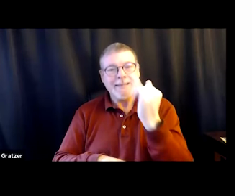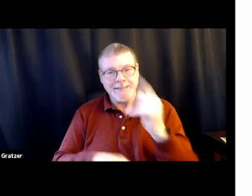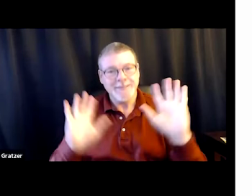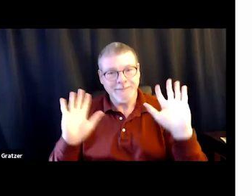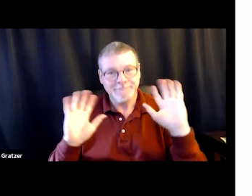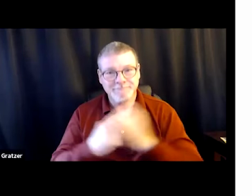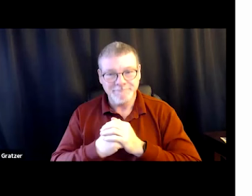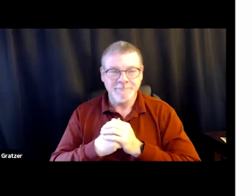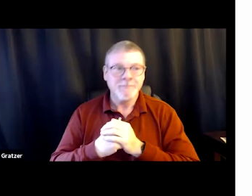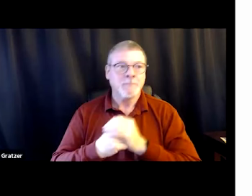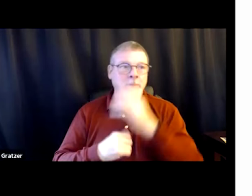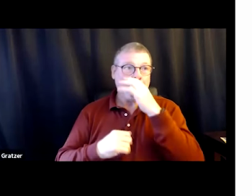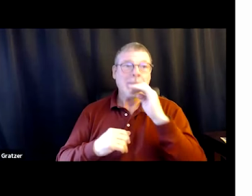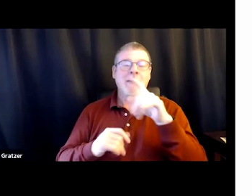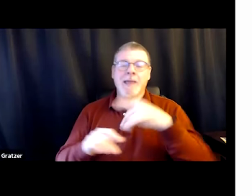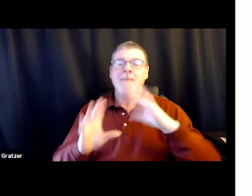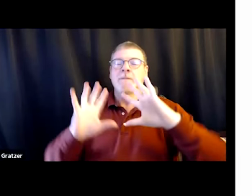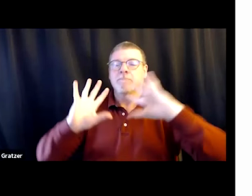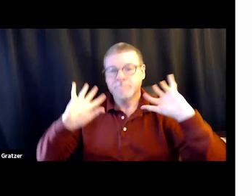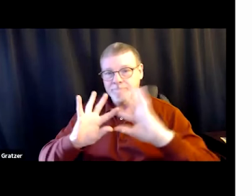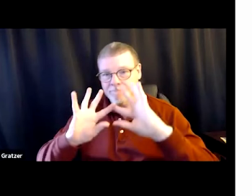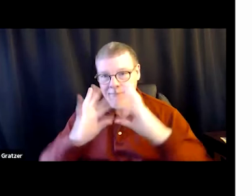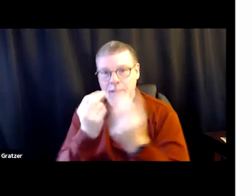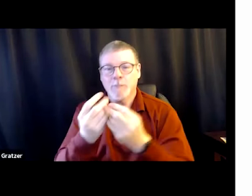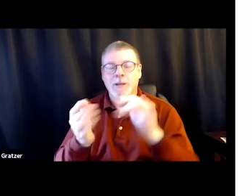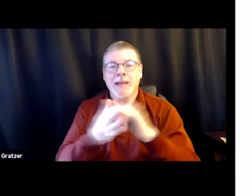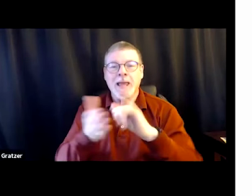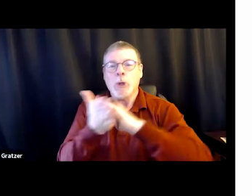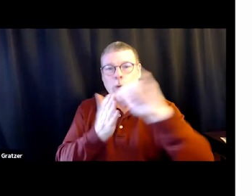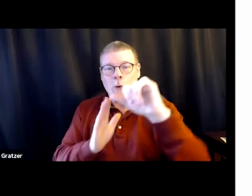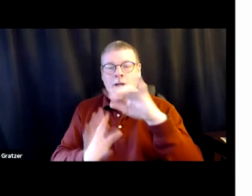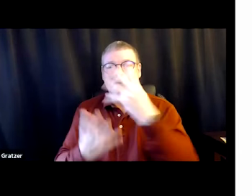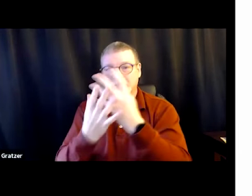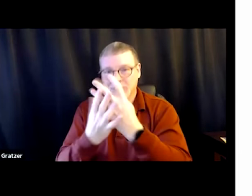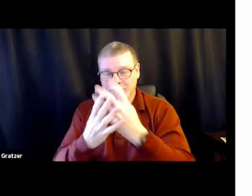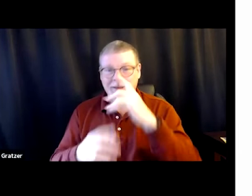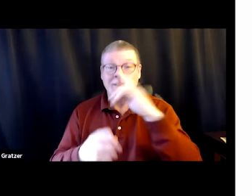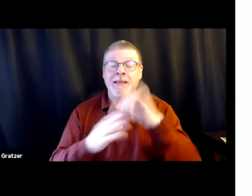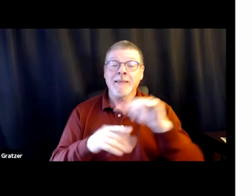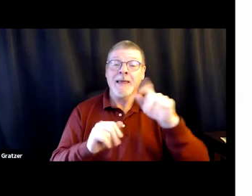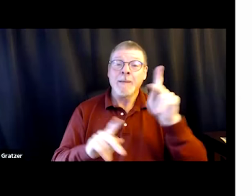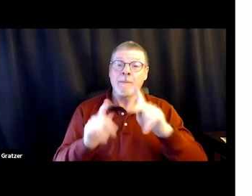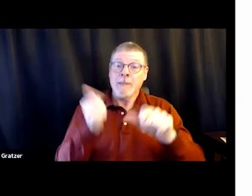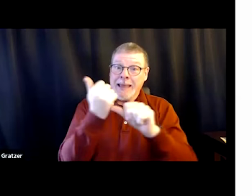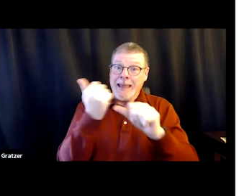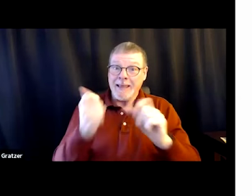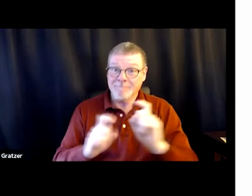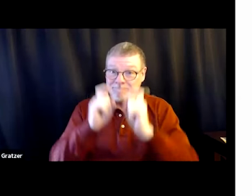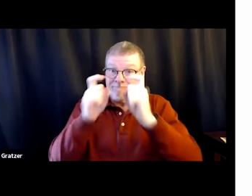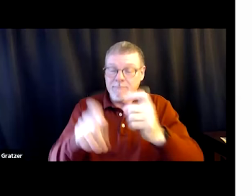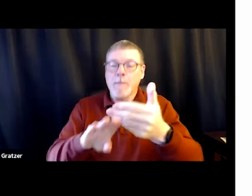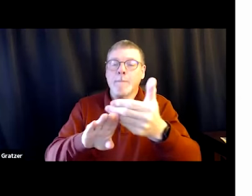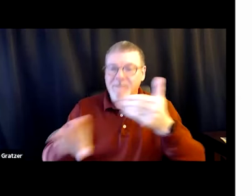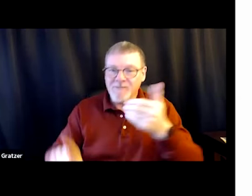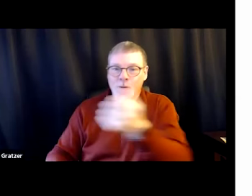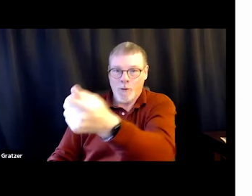their program is a comprehensive wraparound support in New York jails and prisons, which aid individuals prior to their release in the